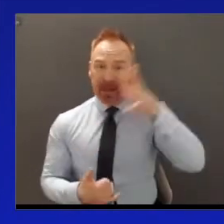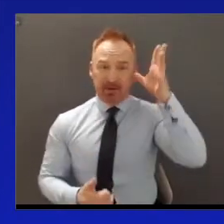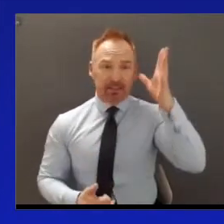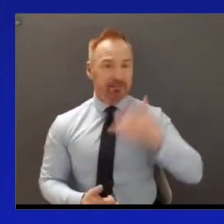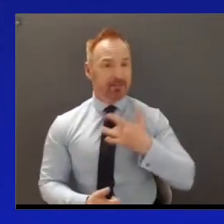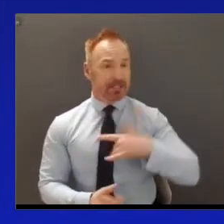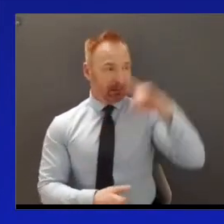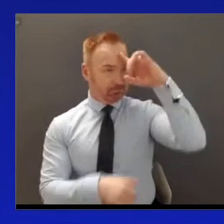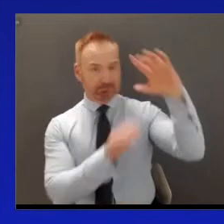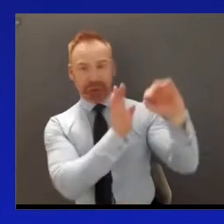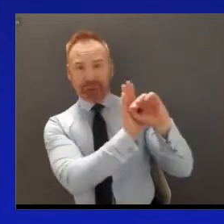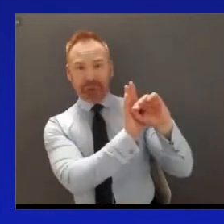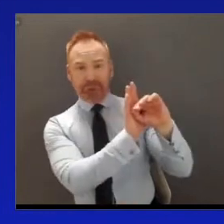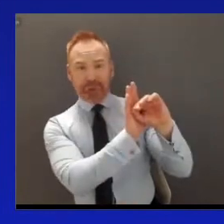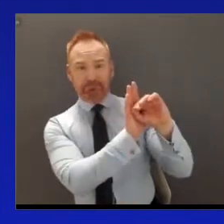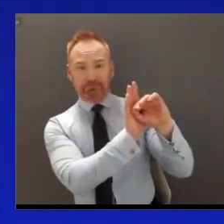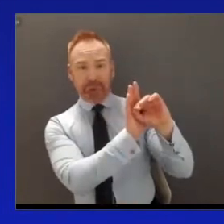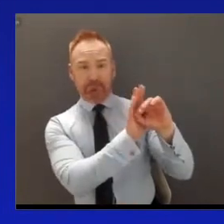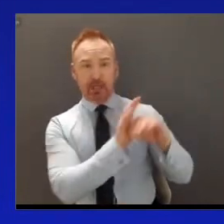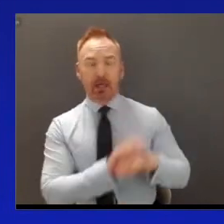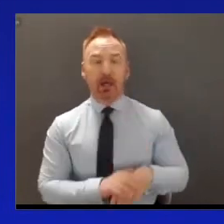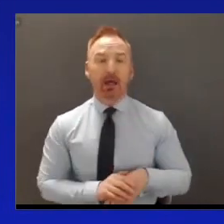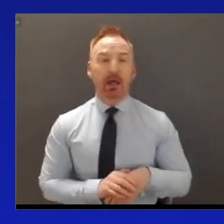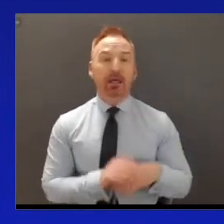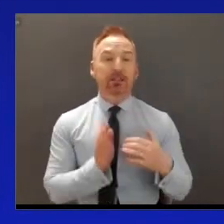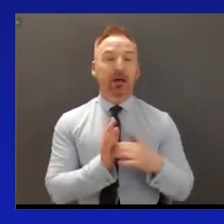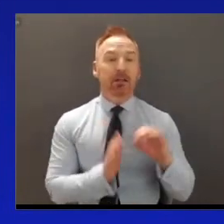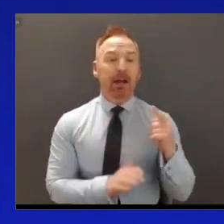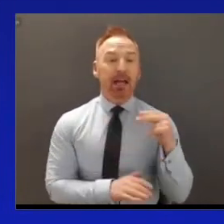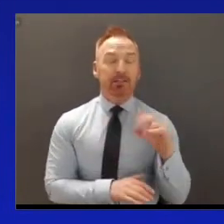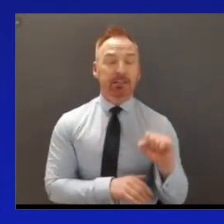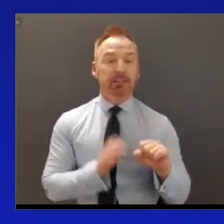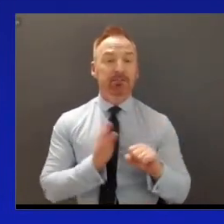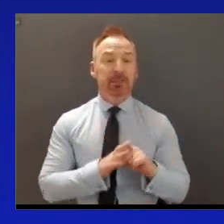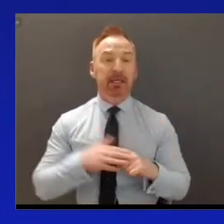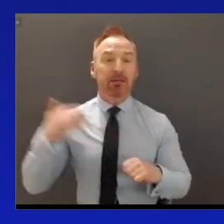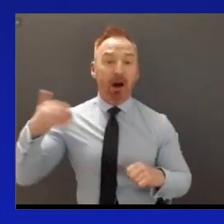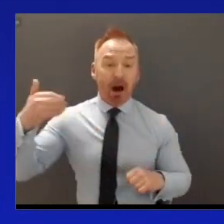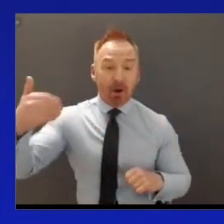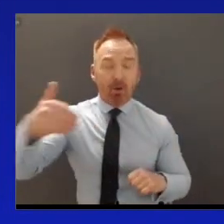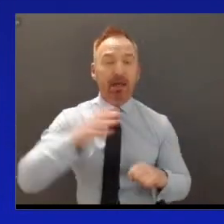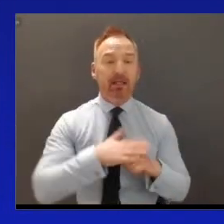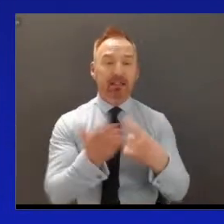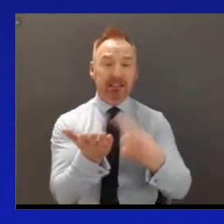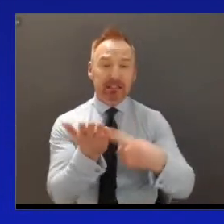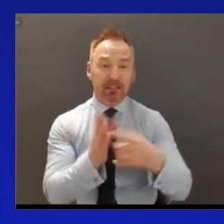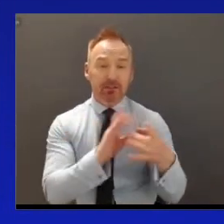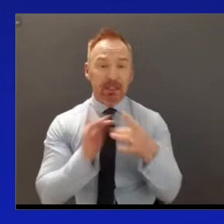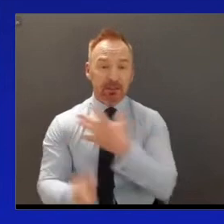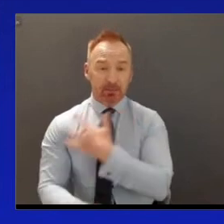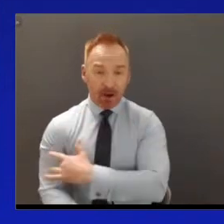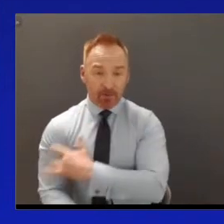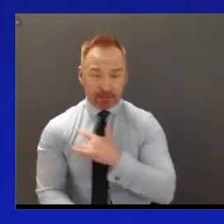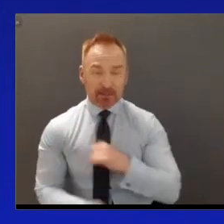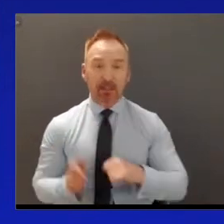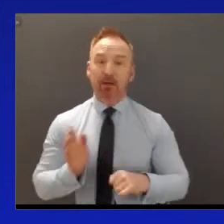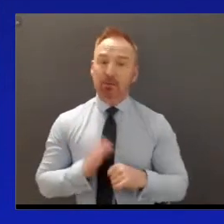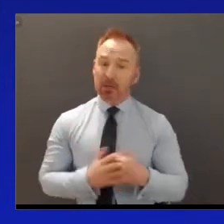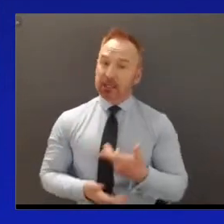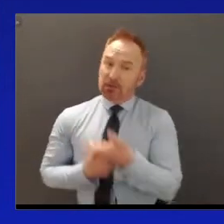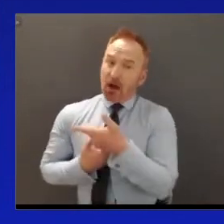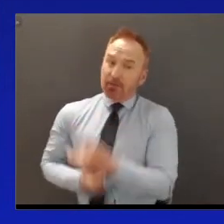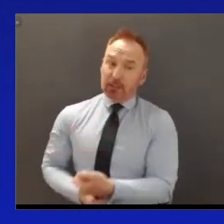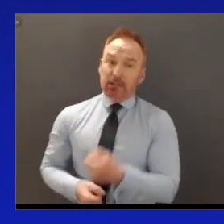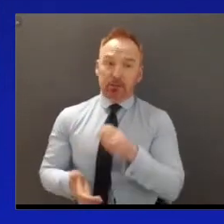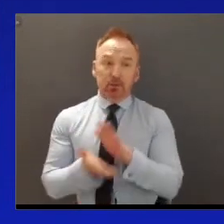we're having regular conversations with the province and conveying our confidence that we are ready to open the schools. And I